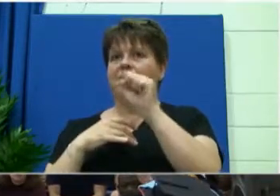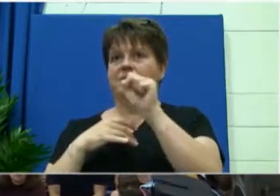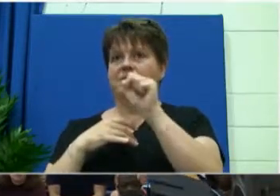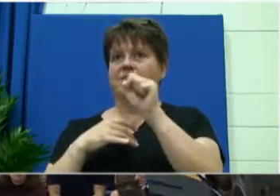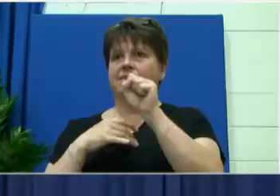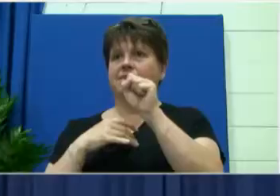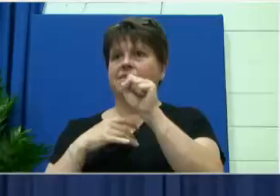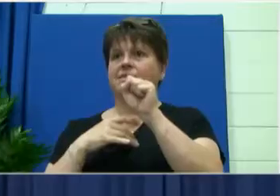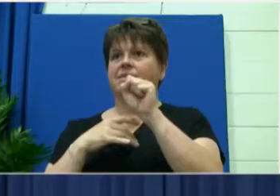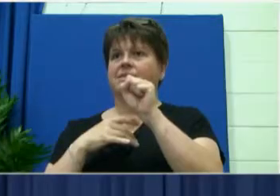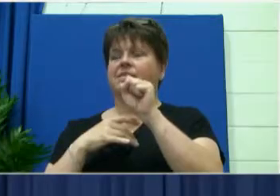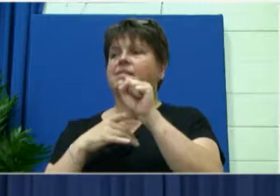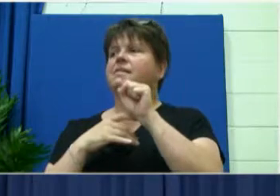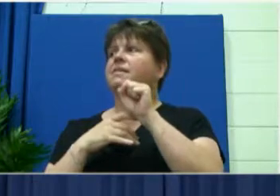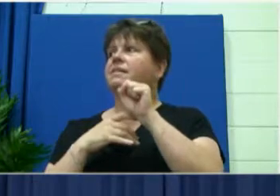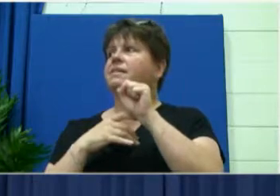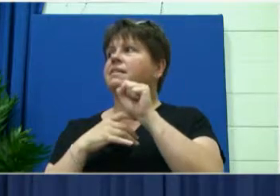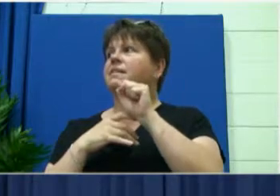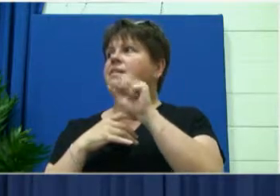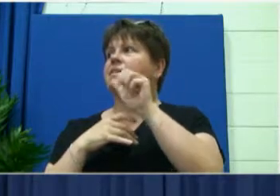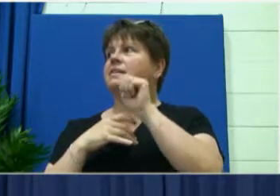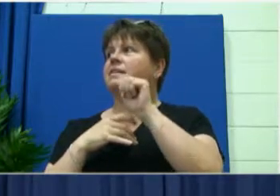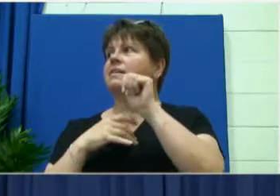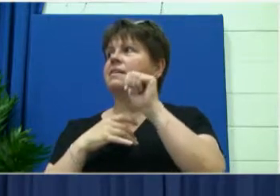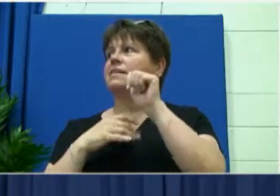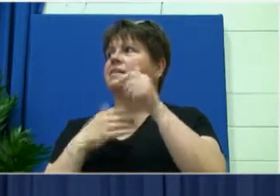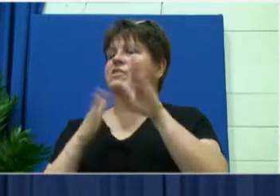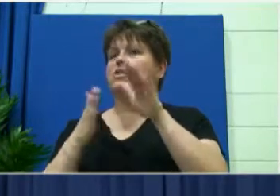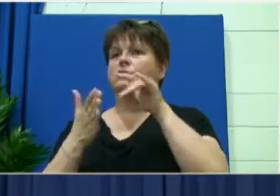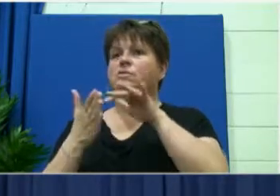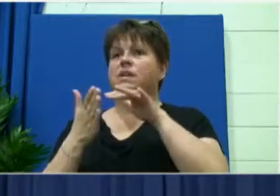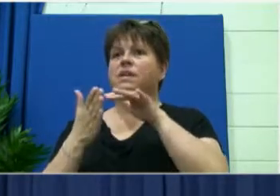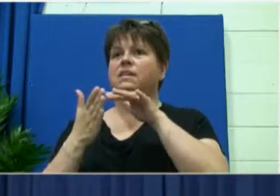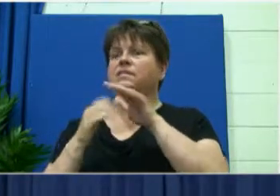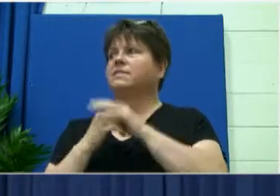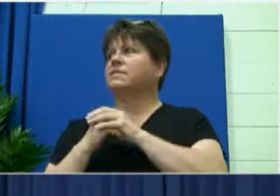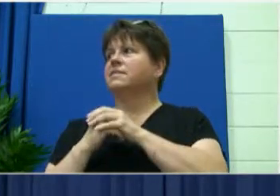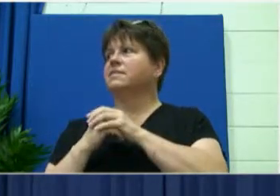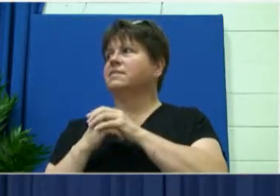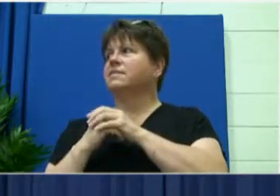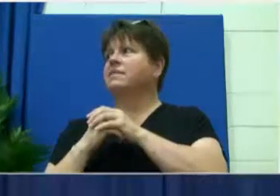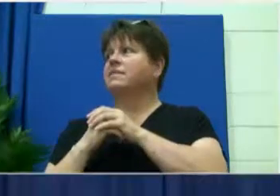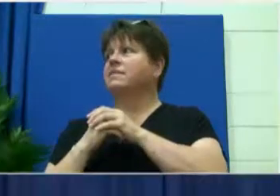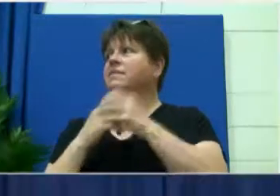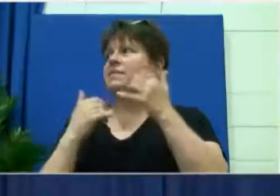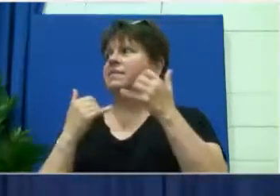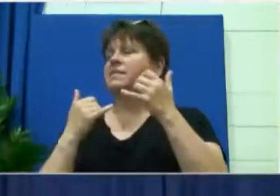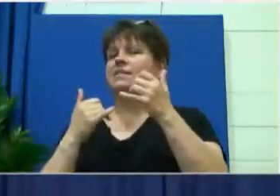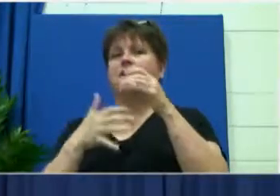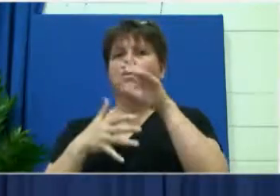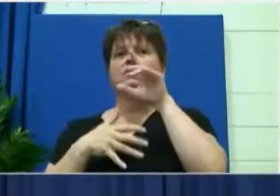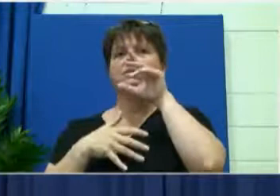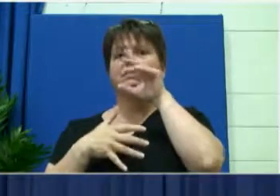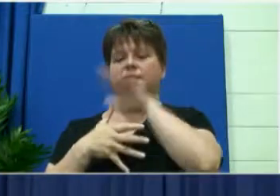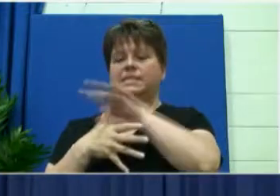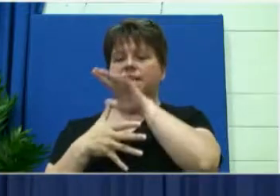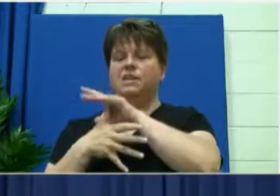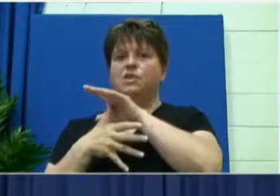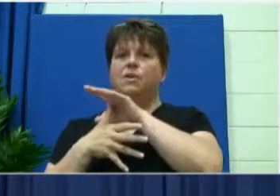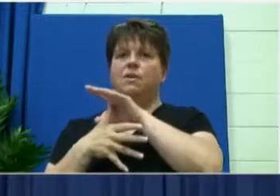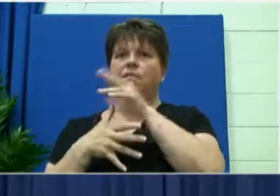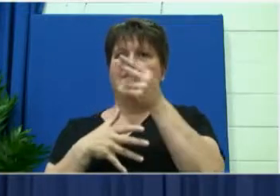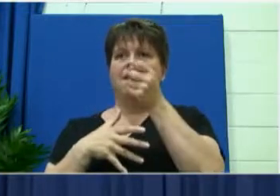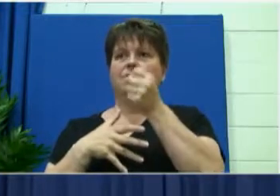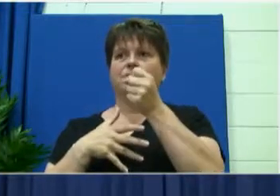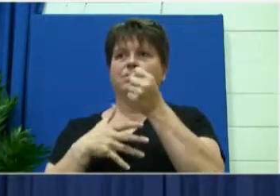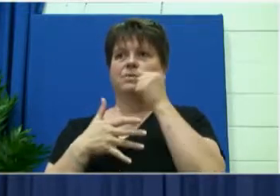an Associate in Arts, and an Associate in General Studies degree. And she's currently a senior at Carlisle High School